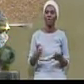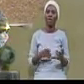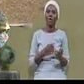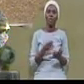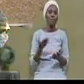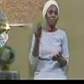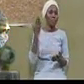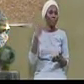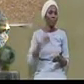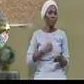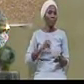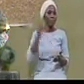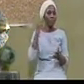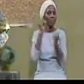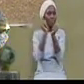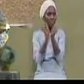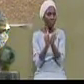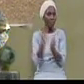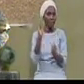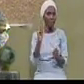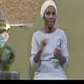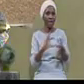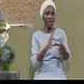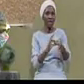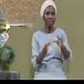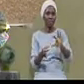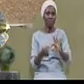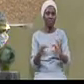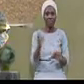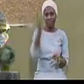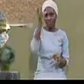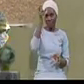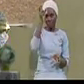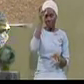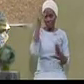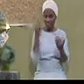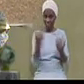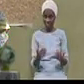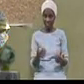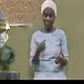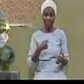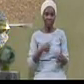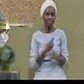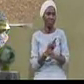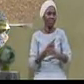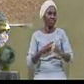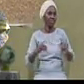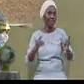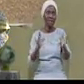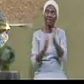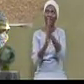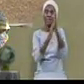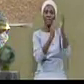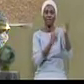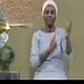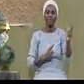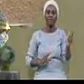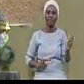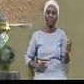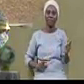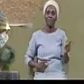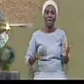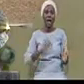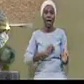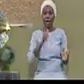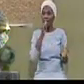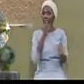word. Once I was bound by the chains of Satan, now I am delivered, praise the Lord. Oh,